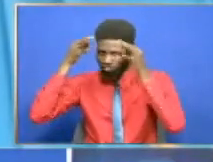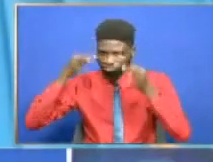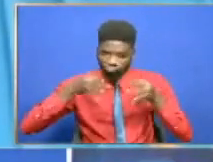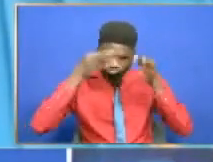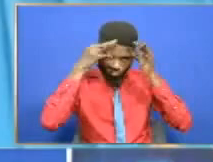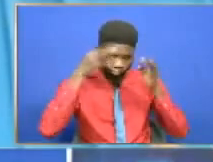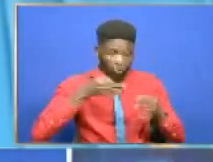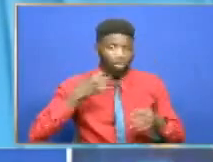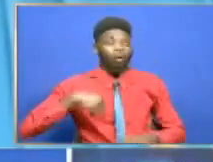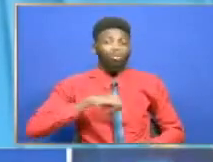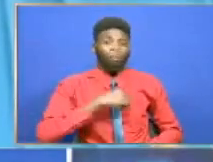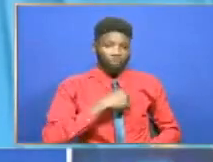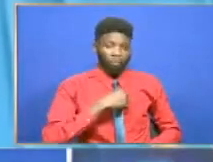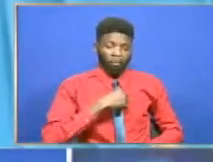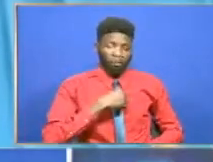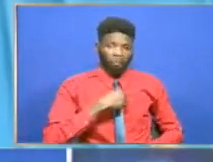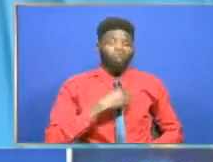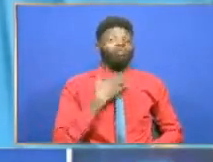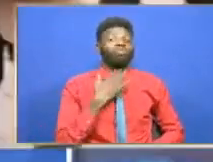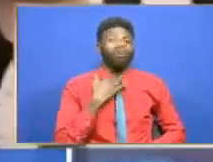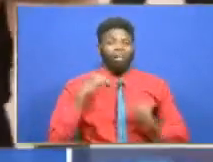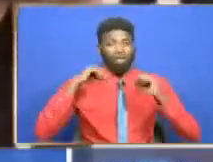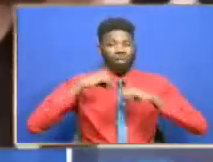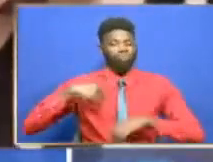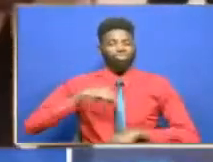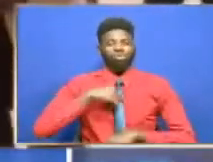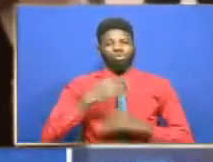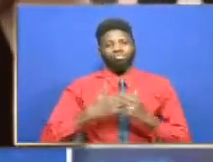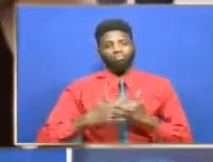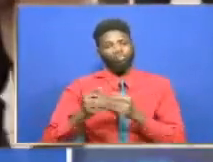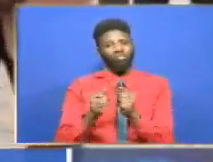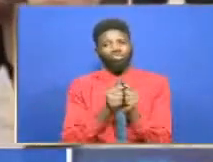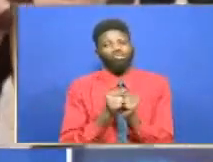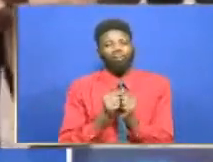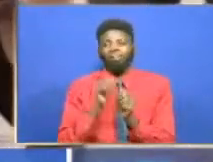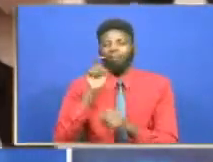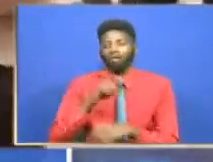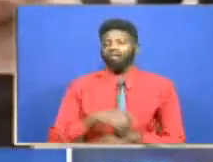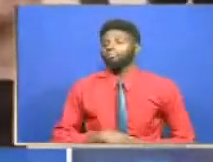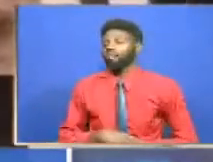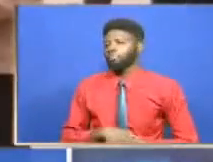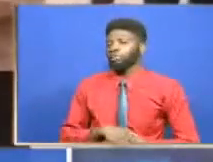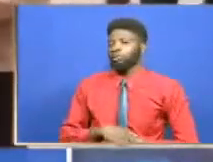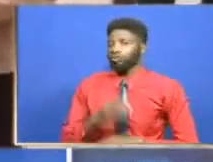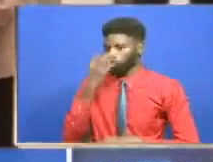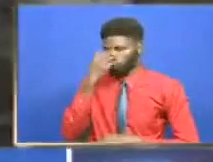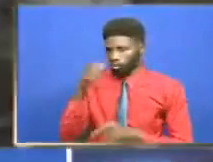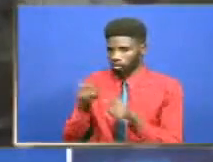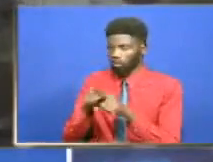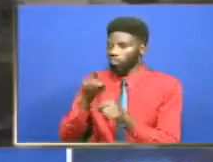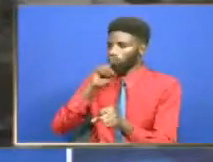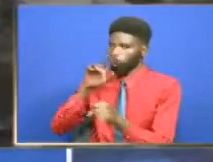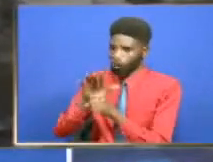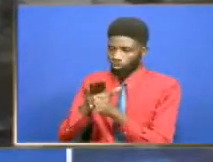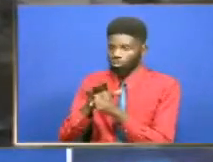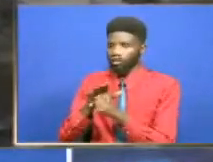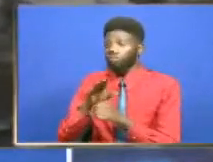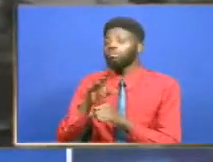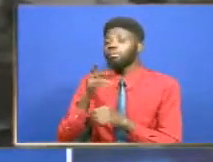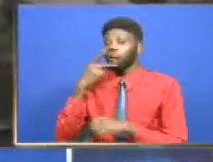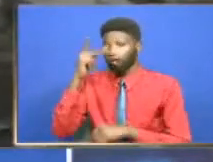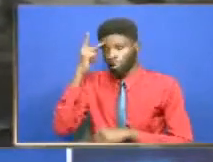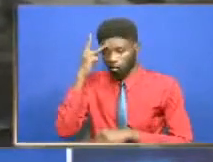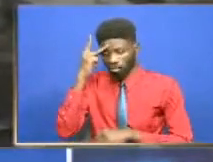agree that we must move together. Ruto also assured parents that the government would only reopen learning